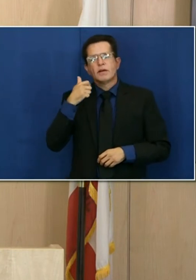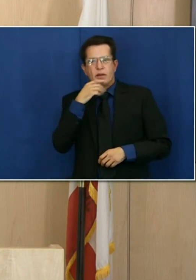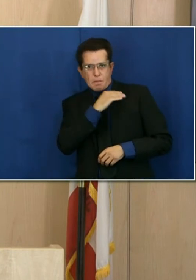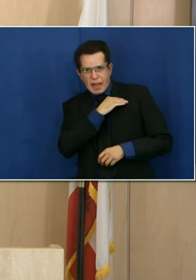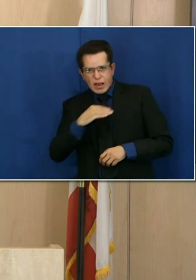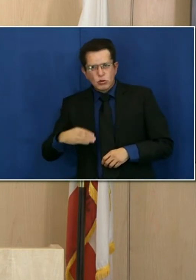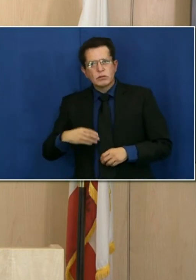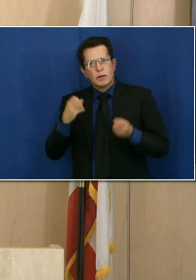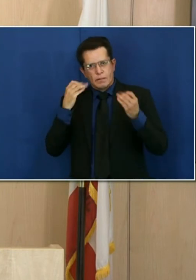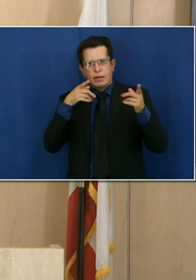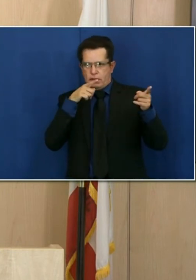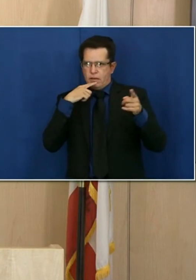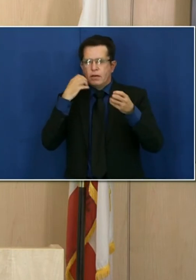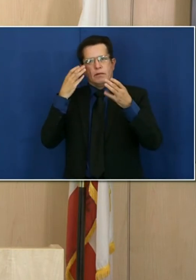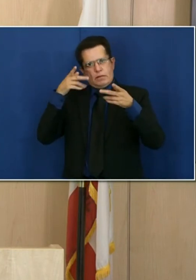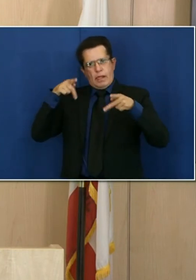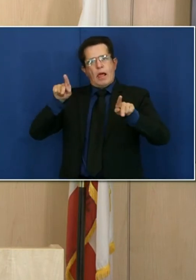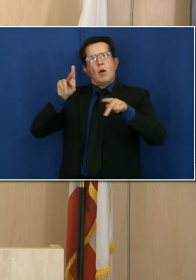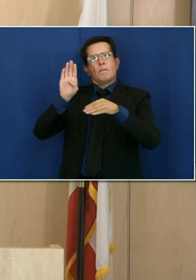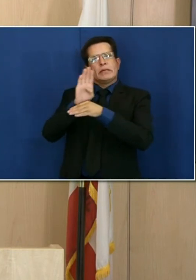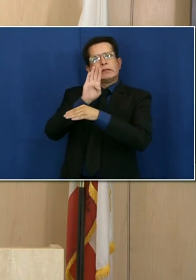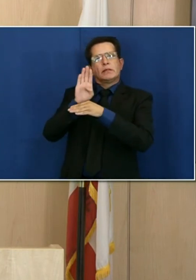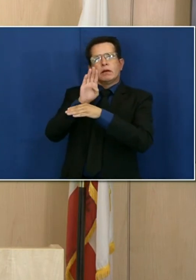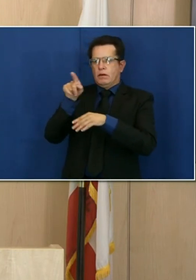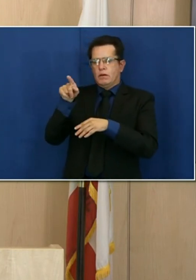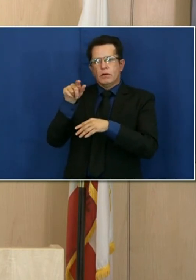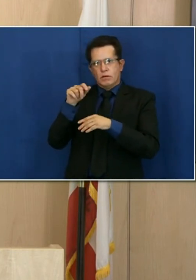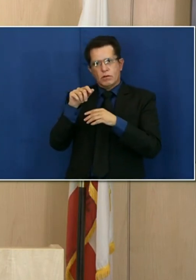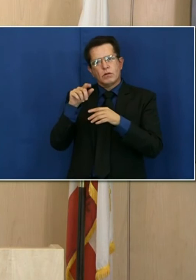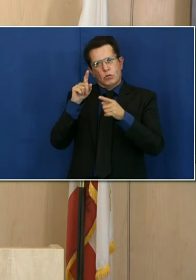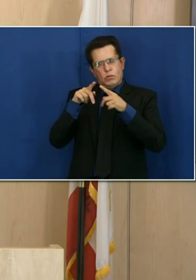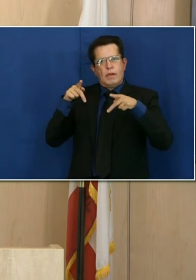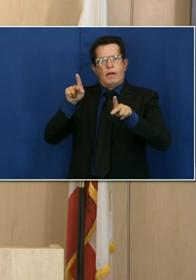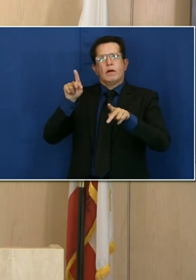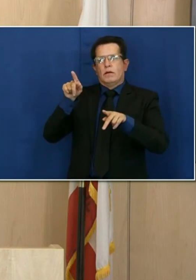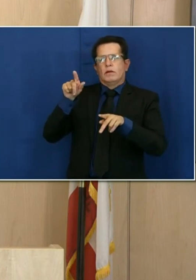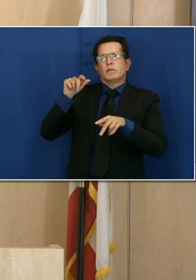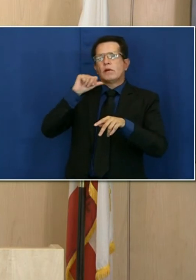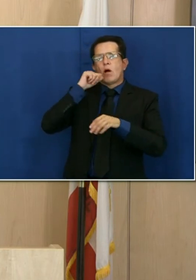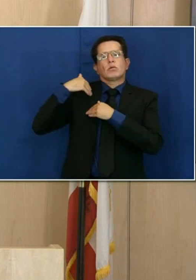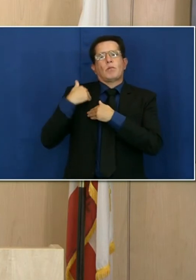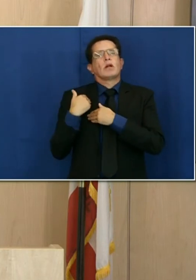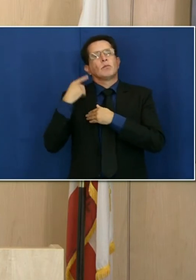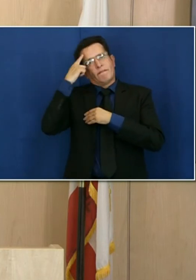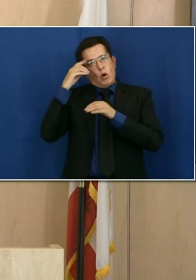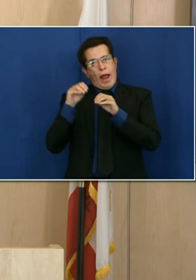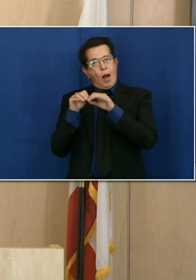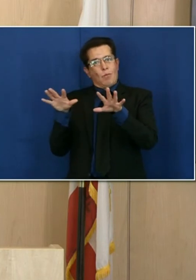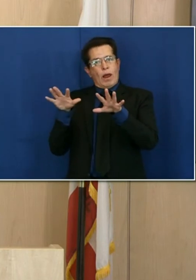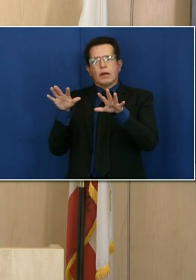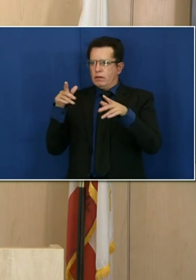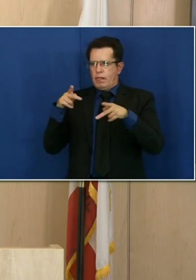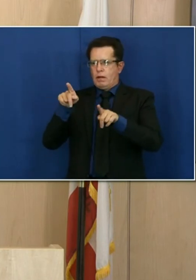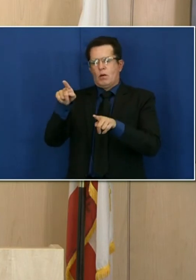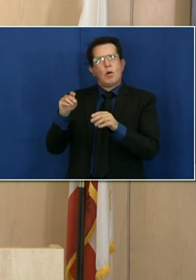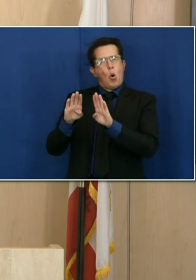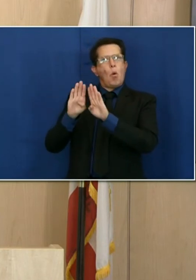the governor to allow businesses that are not responsible for outbreaks to remain open. What does the county have to say to such a